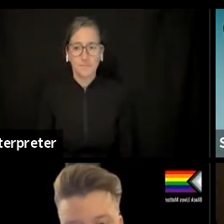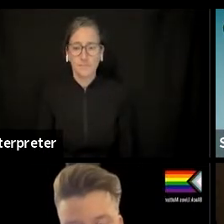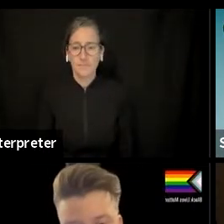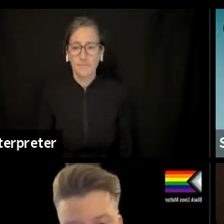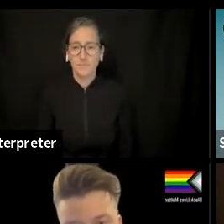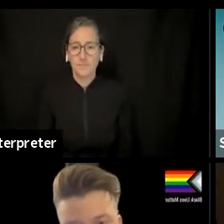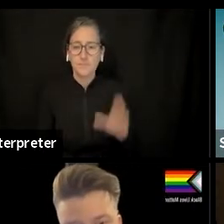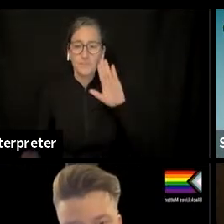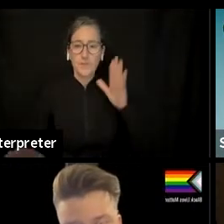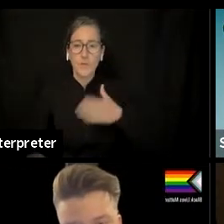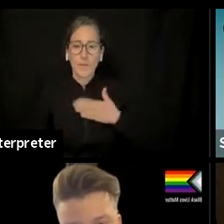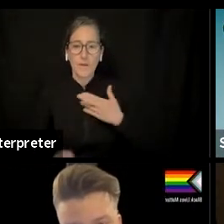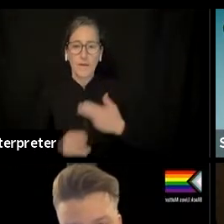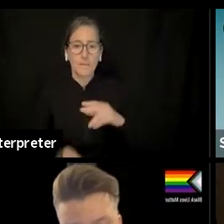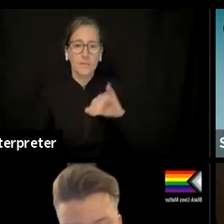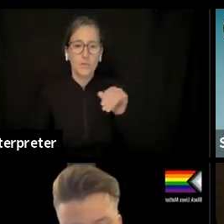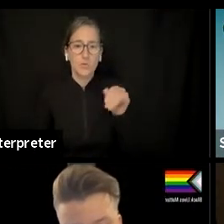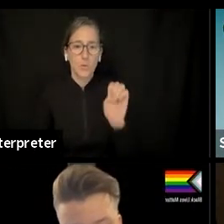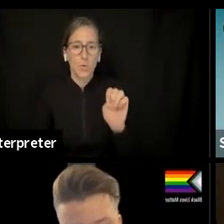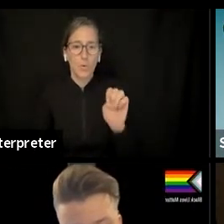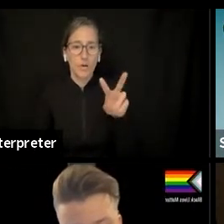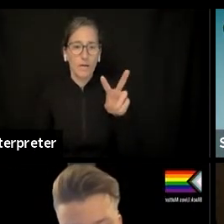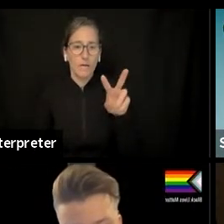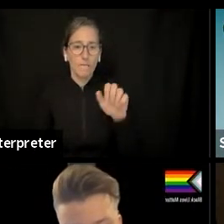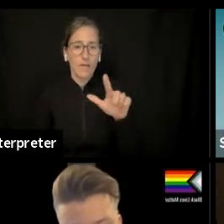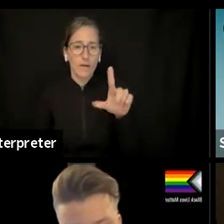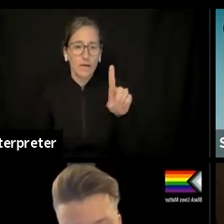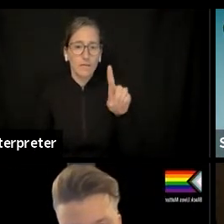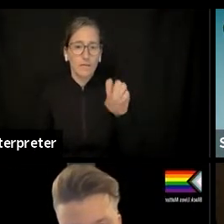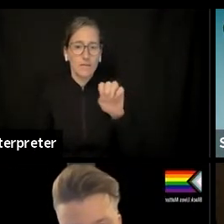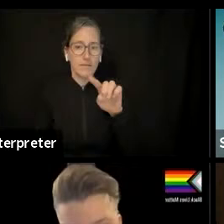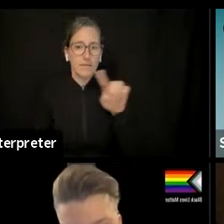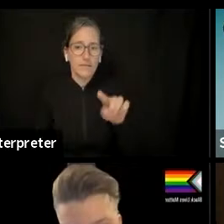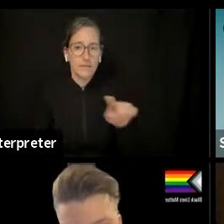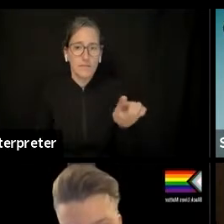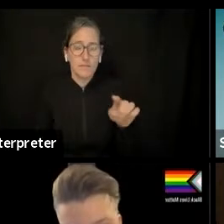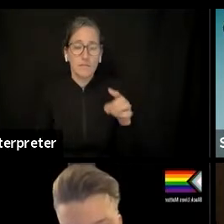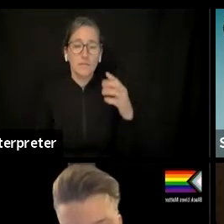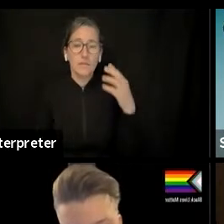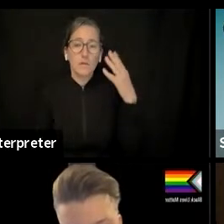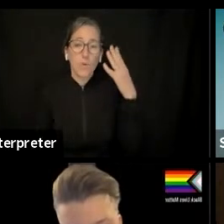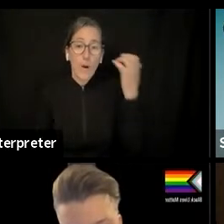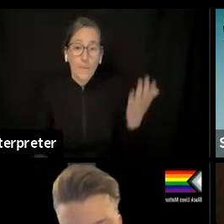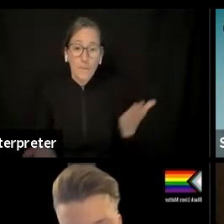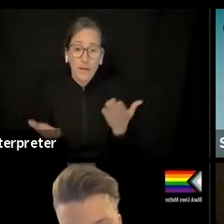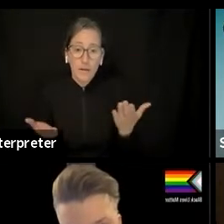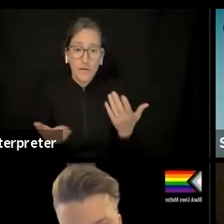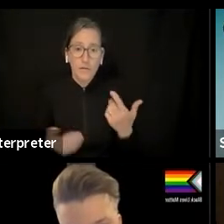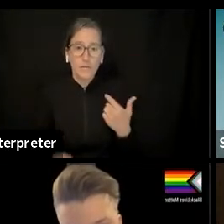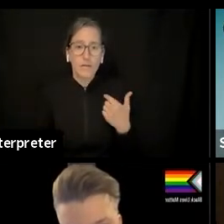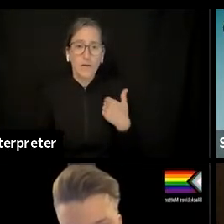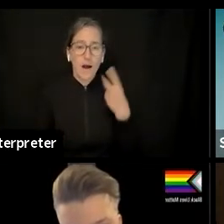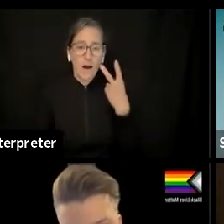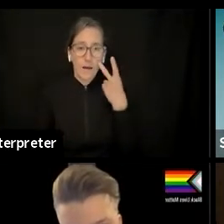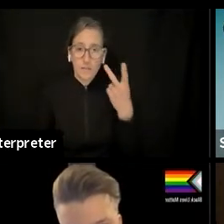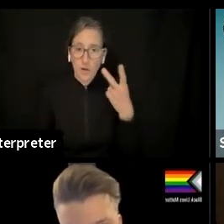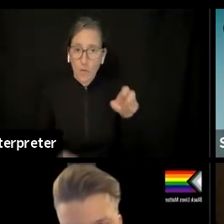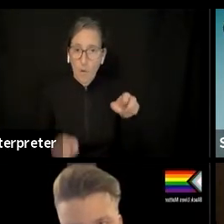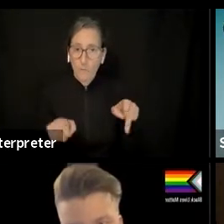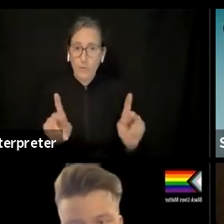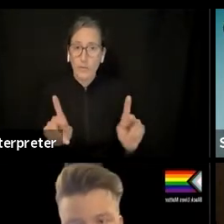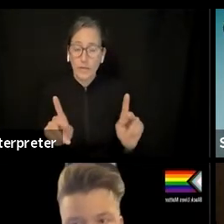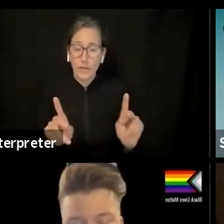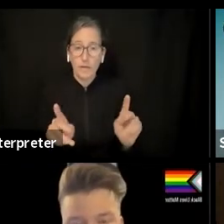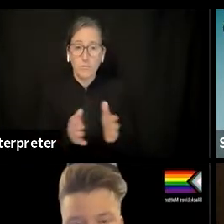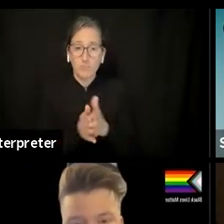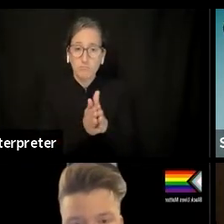Hello, my name is Joe Valdez. And so what brought me here is just I saw the opportunity to get involved